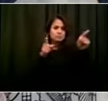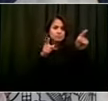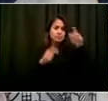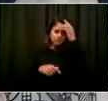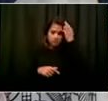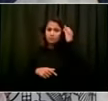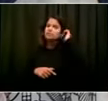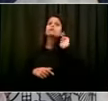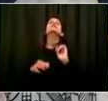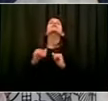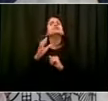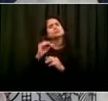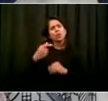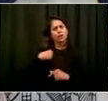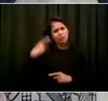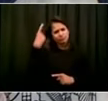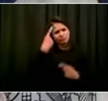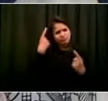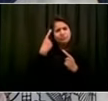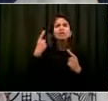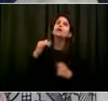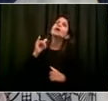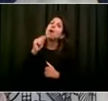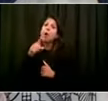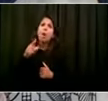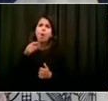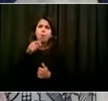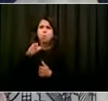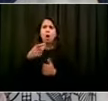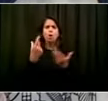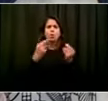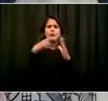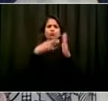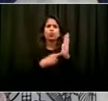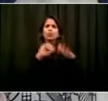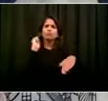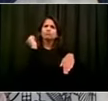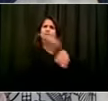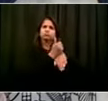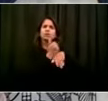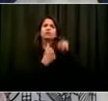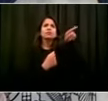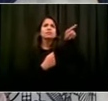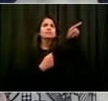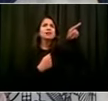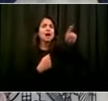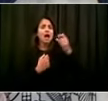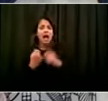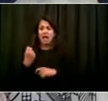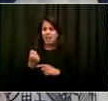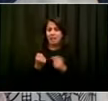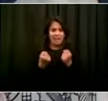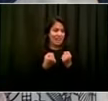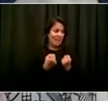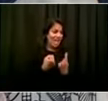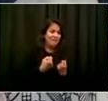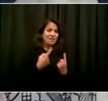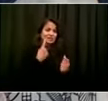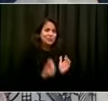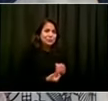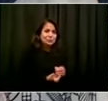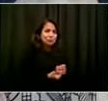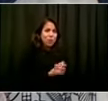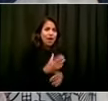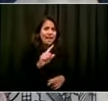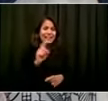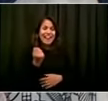the other 11 zip codes? How much time do they have before you begin the same process of